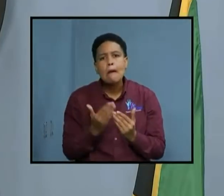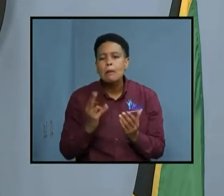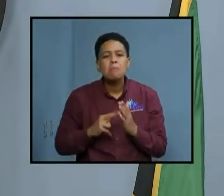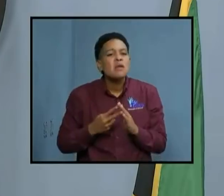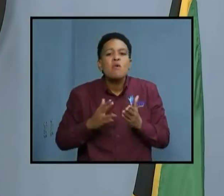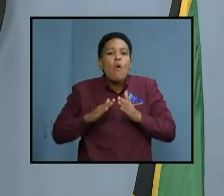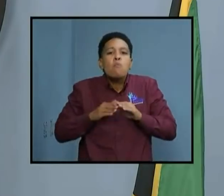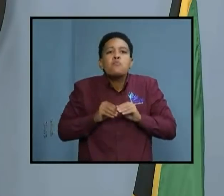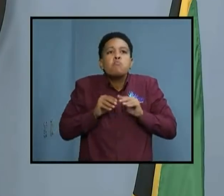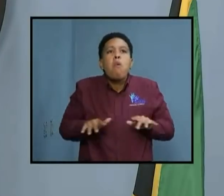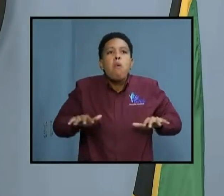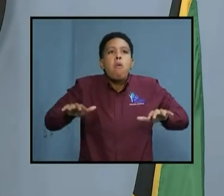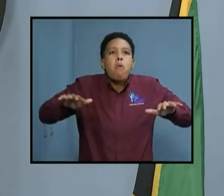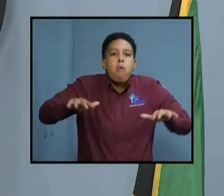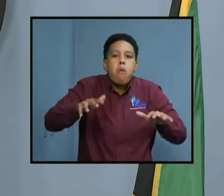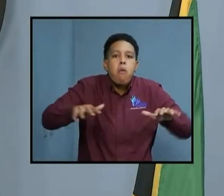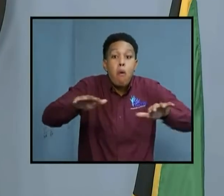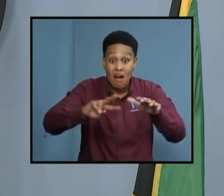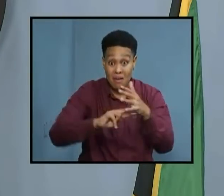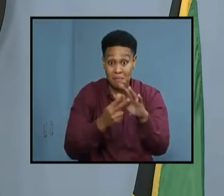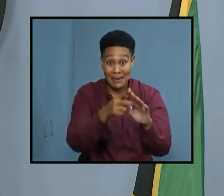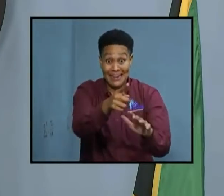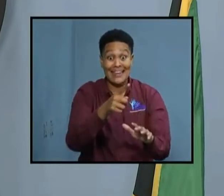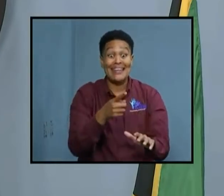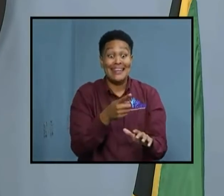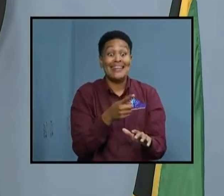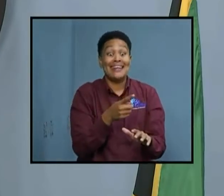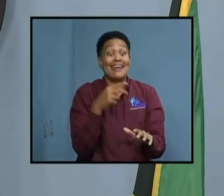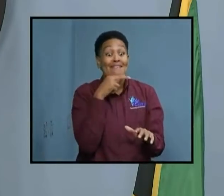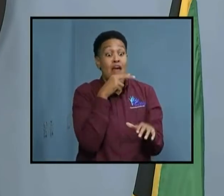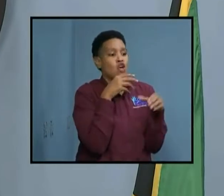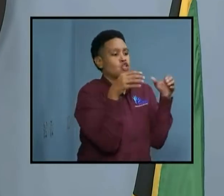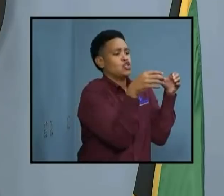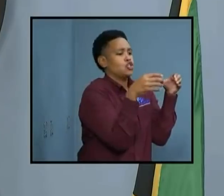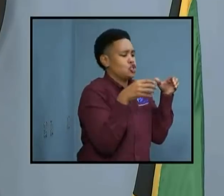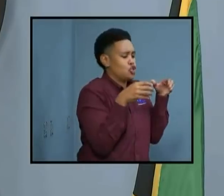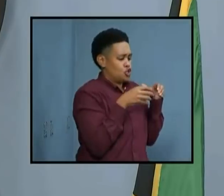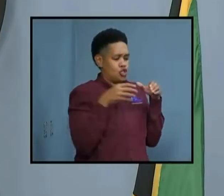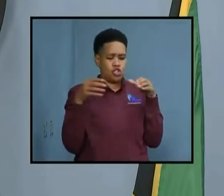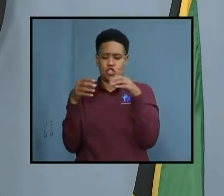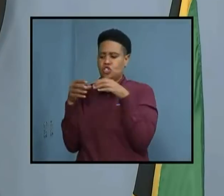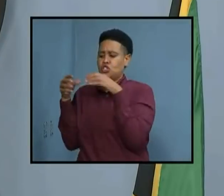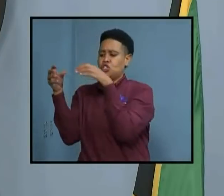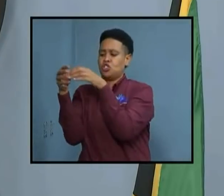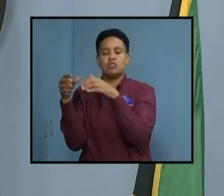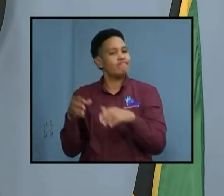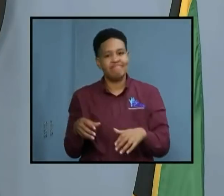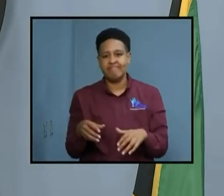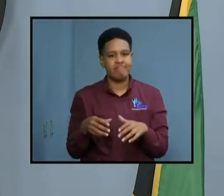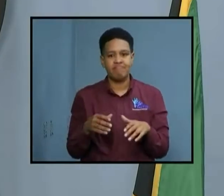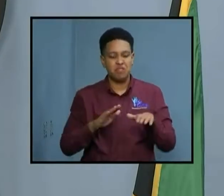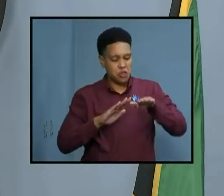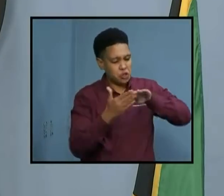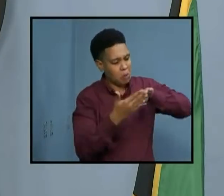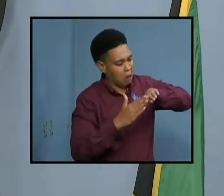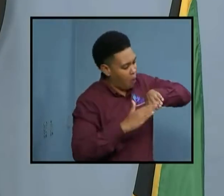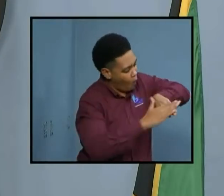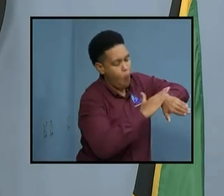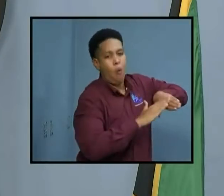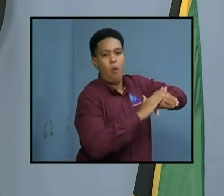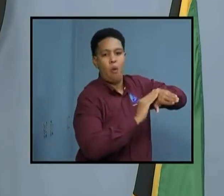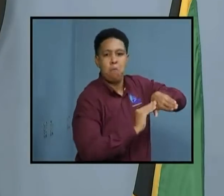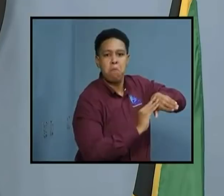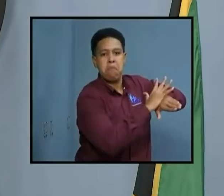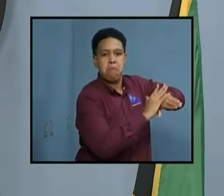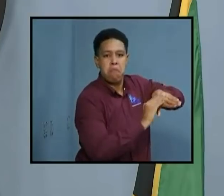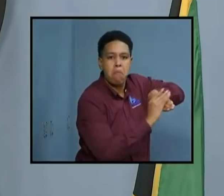also means that the virus is no longer confined to clusters, but is now island-wide. What is of particular